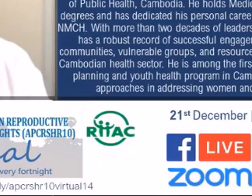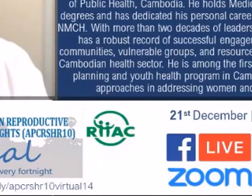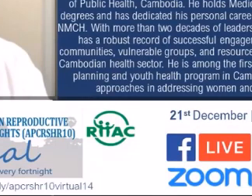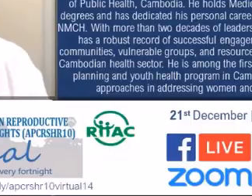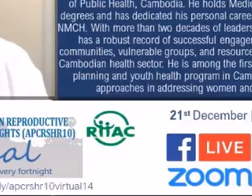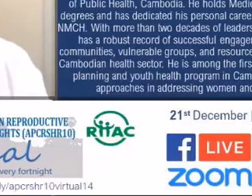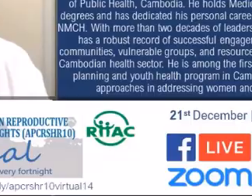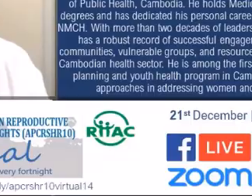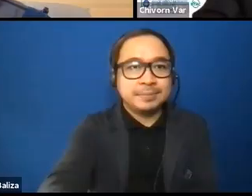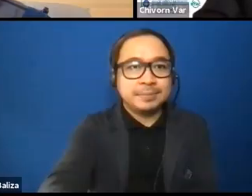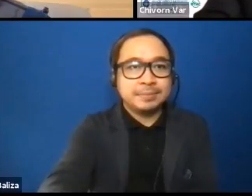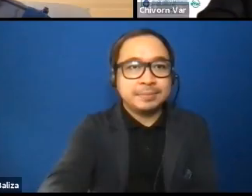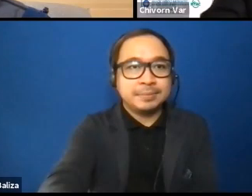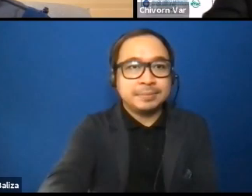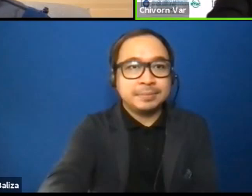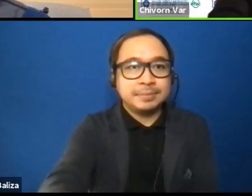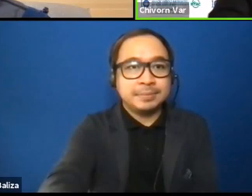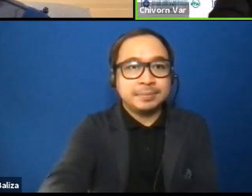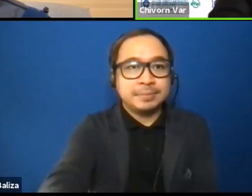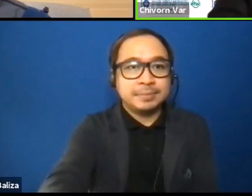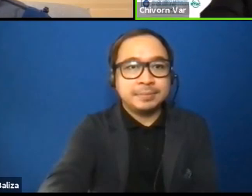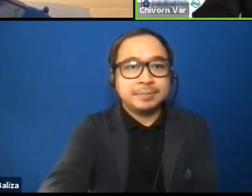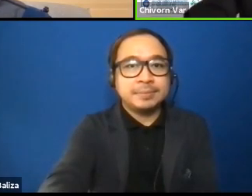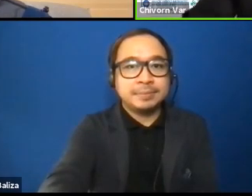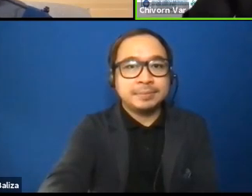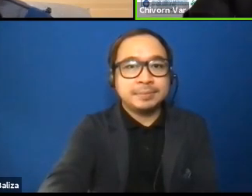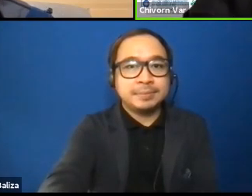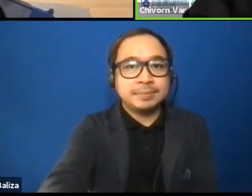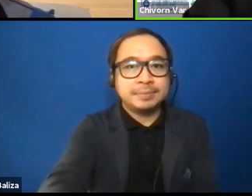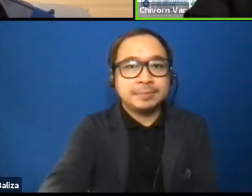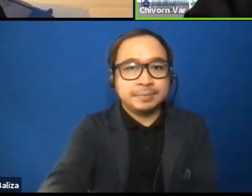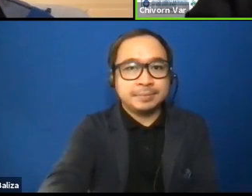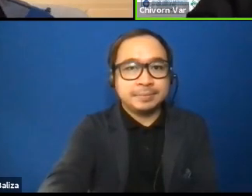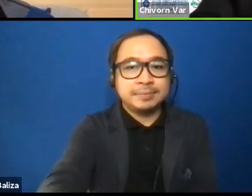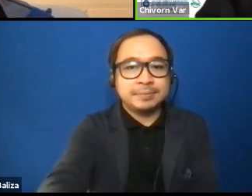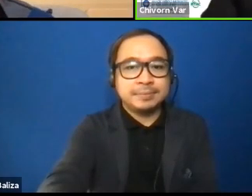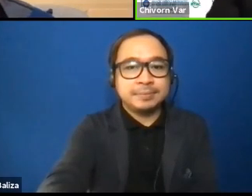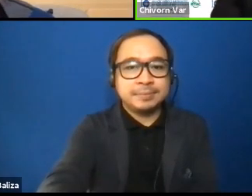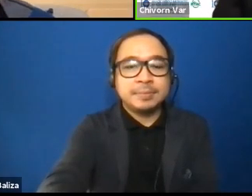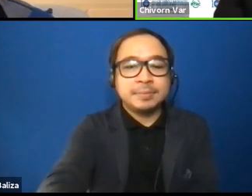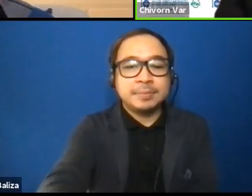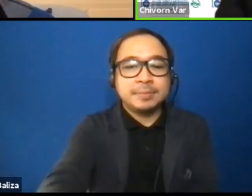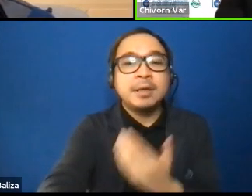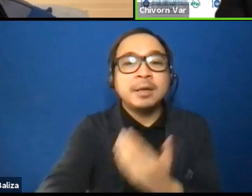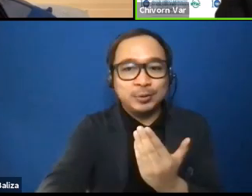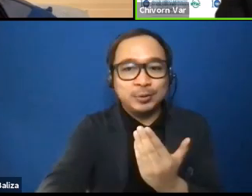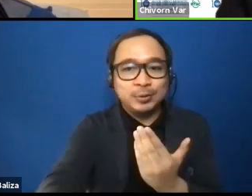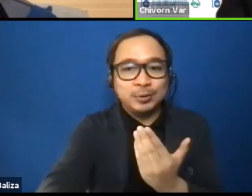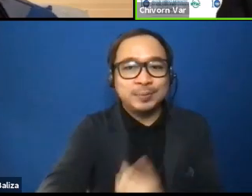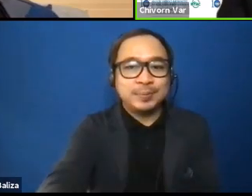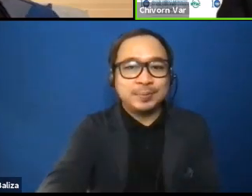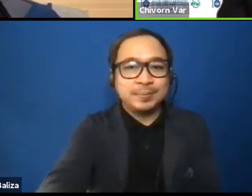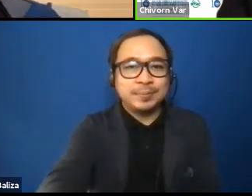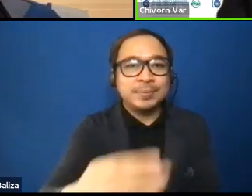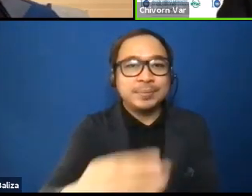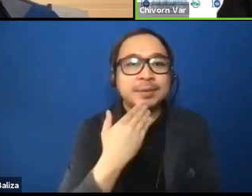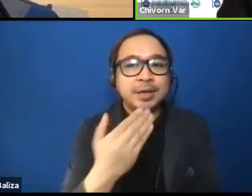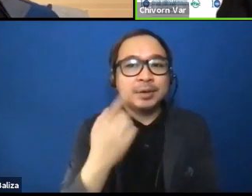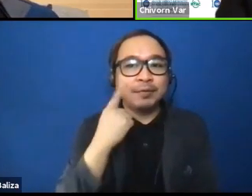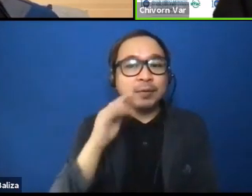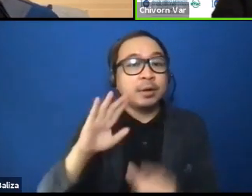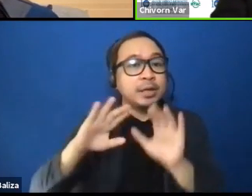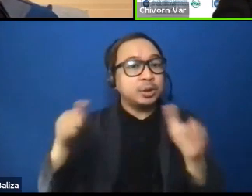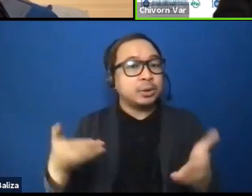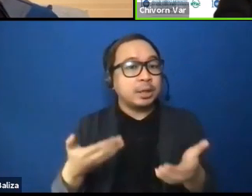Over to you, sir. Thank you very much, Shobha, for the introductions. I'm very happy to join with you